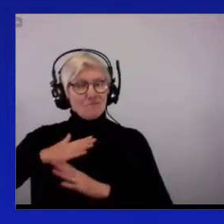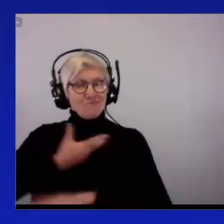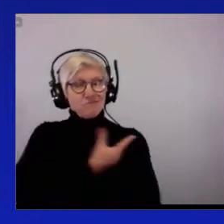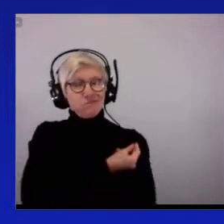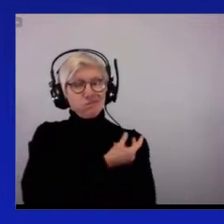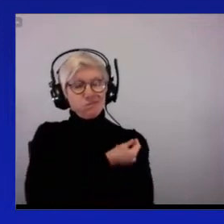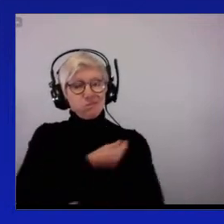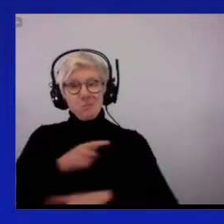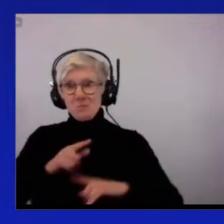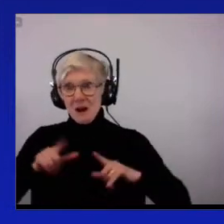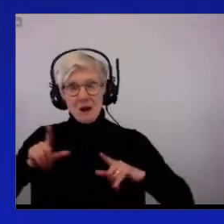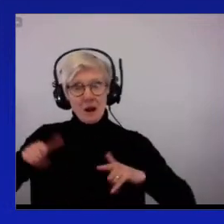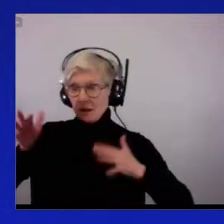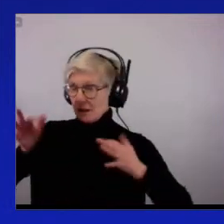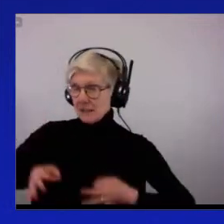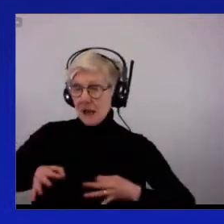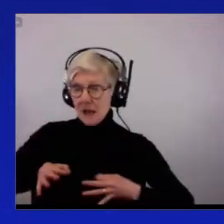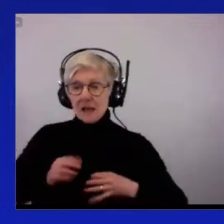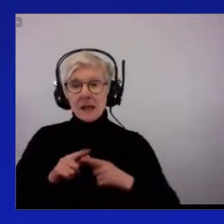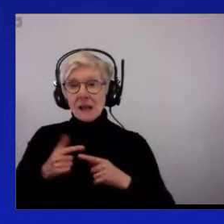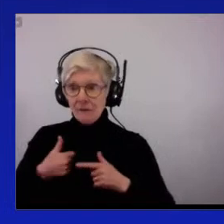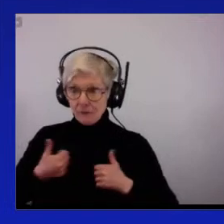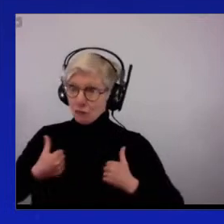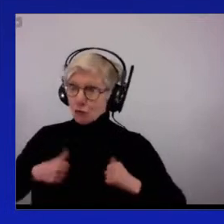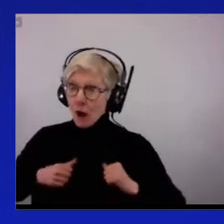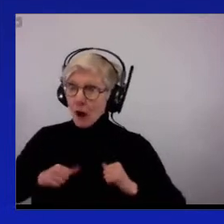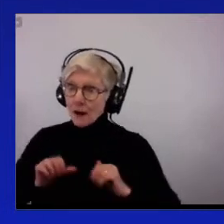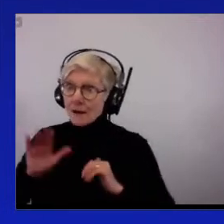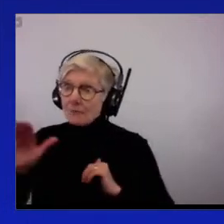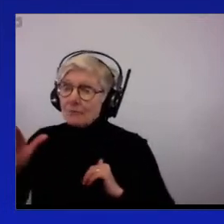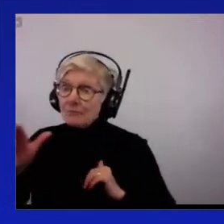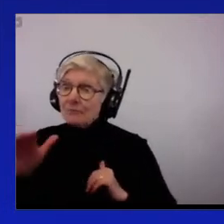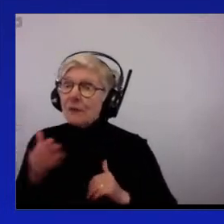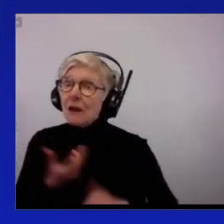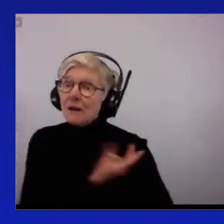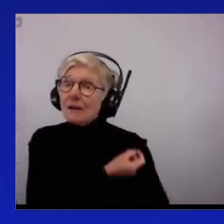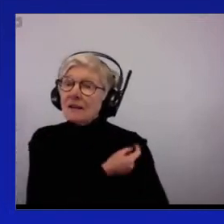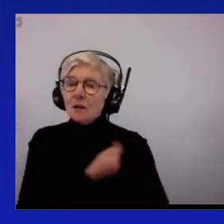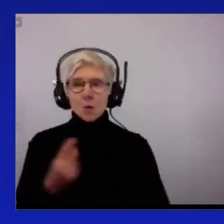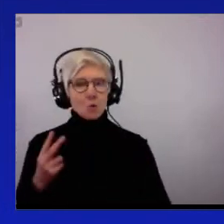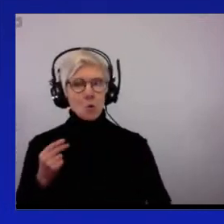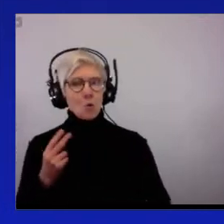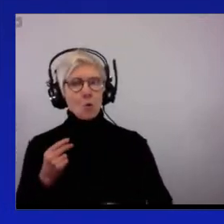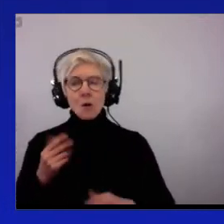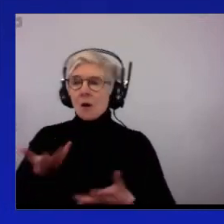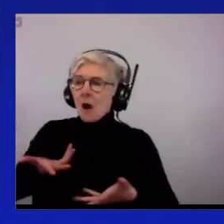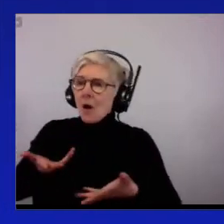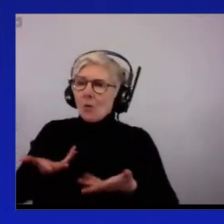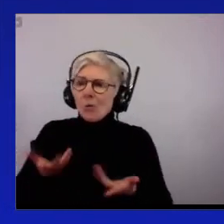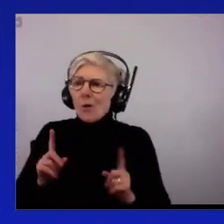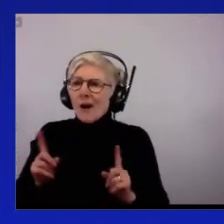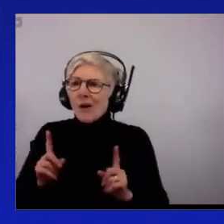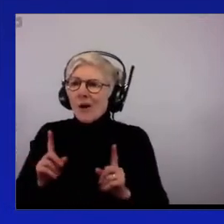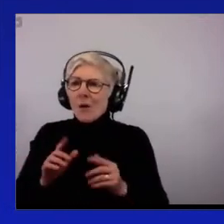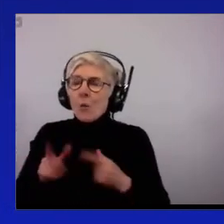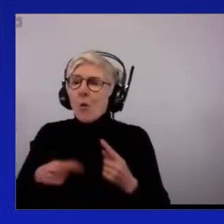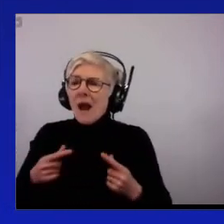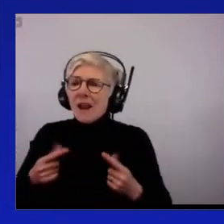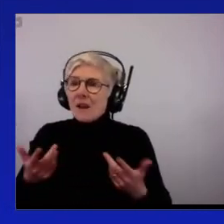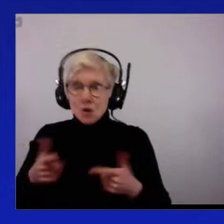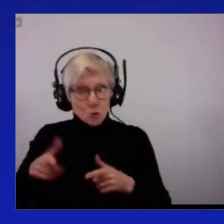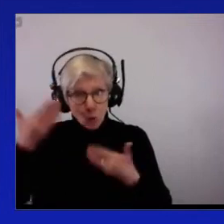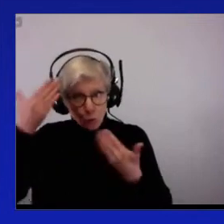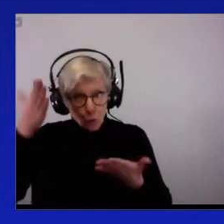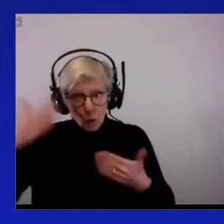defined, and they were told not yet, we wouldn't really know where they would fit in yet at this